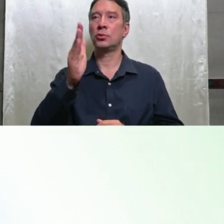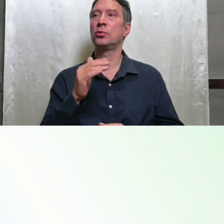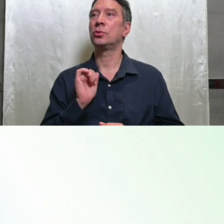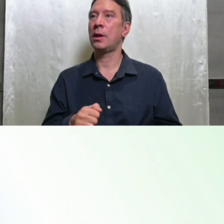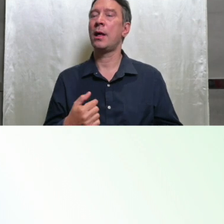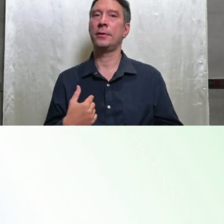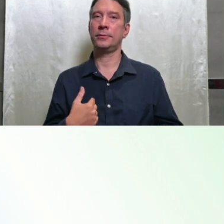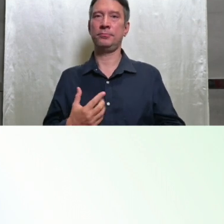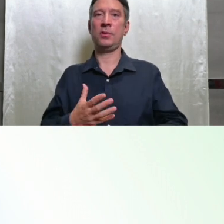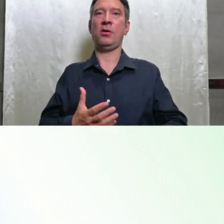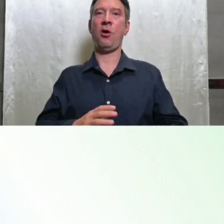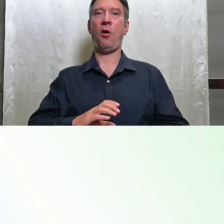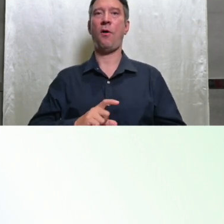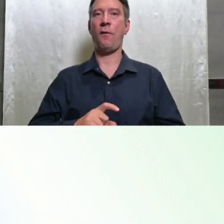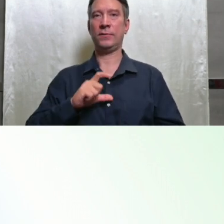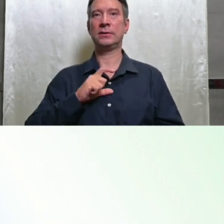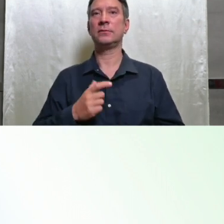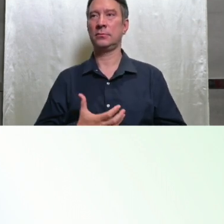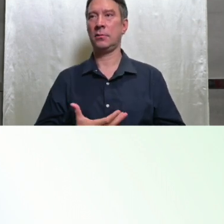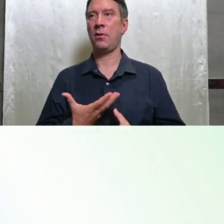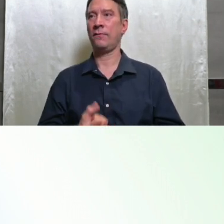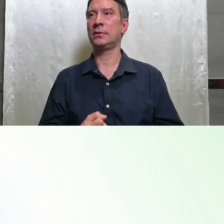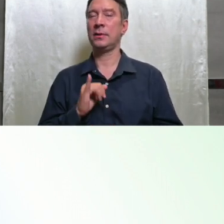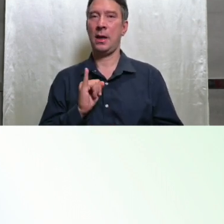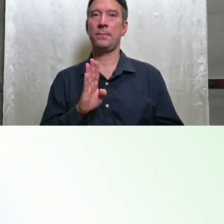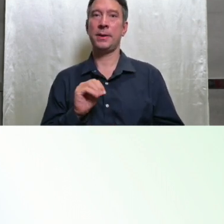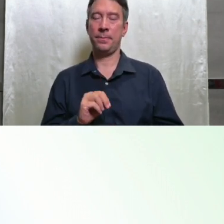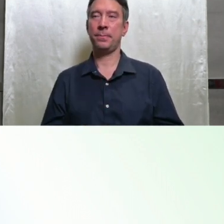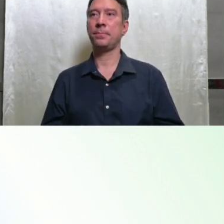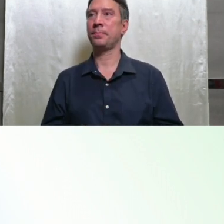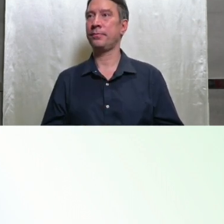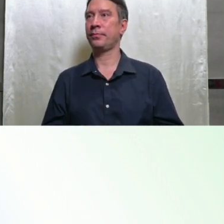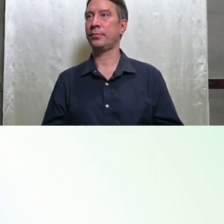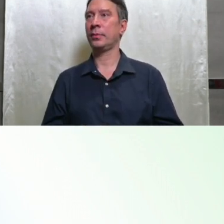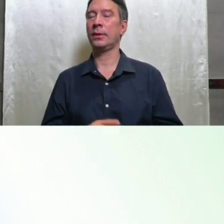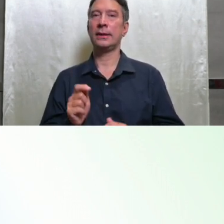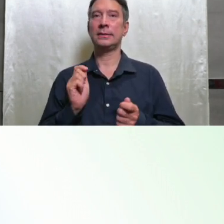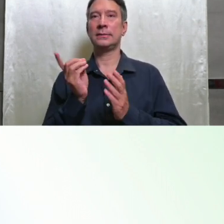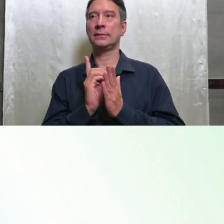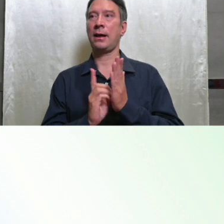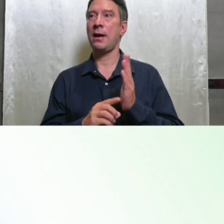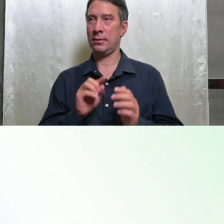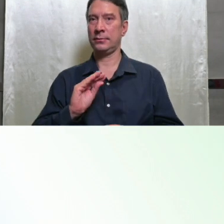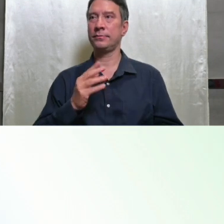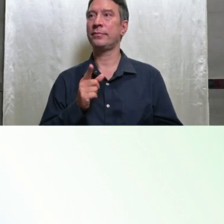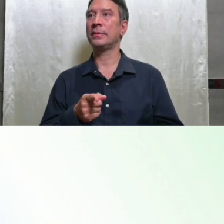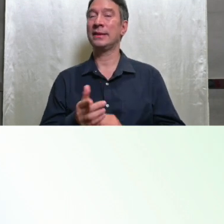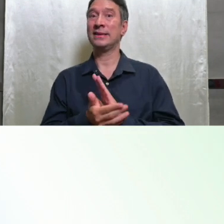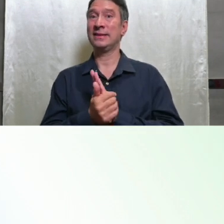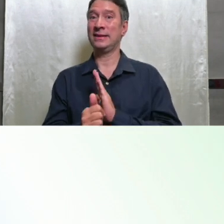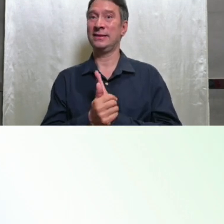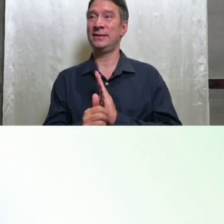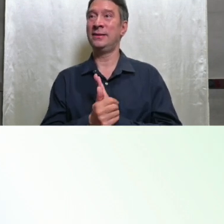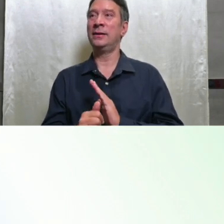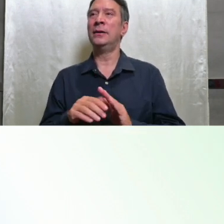have created this platform called IBM Skills Build. So you can access it on skillsbuild.org, and it's a